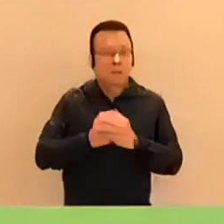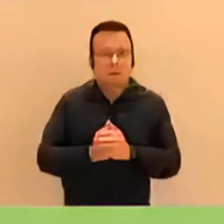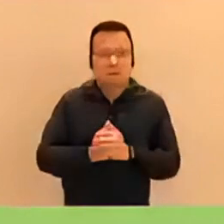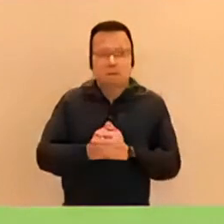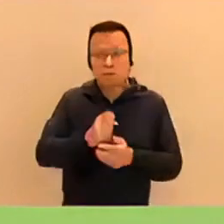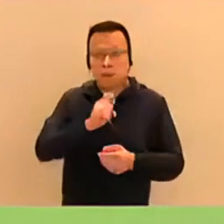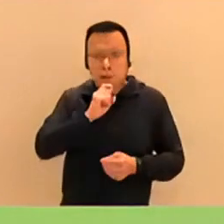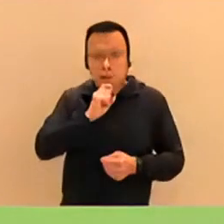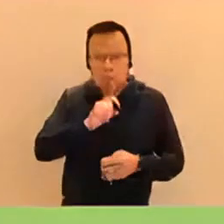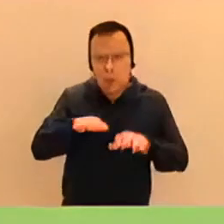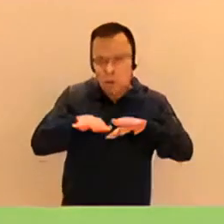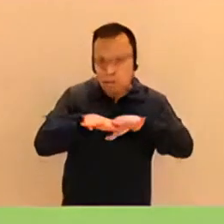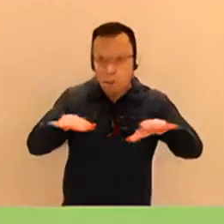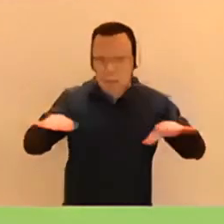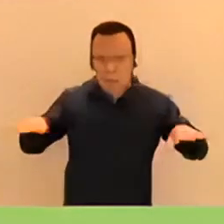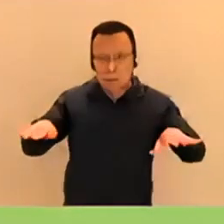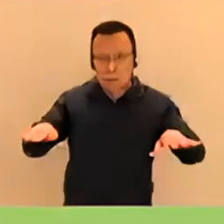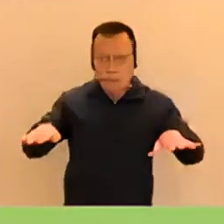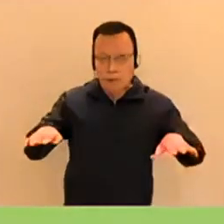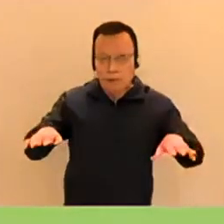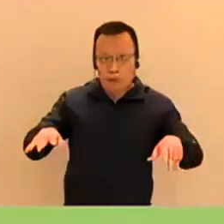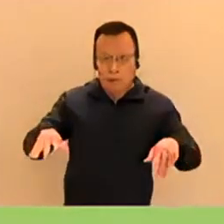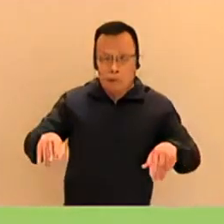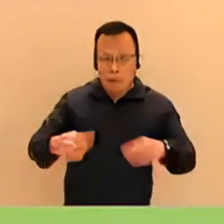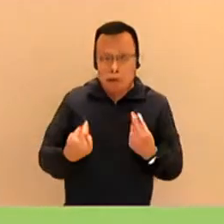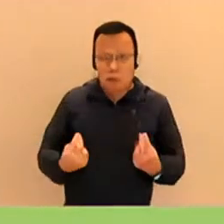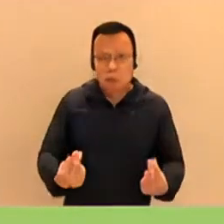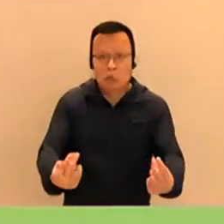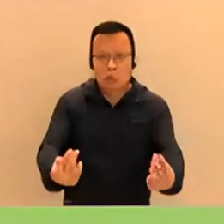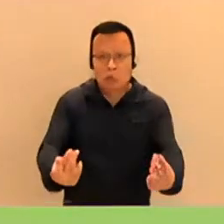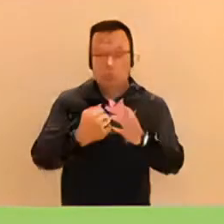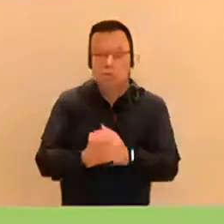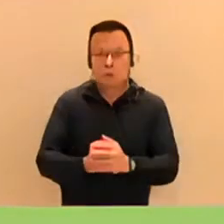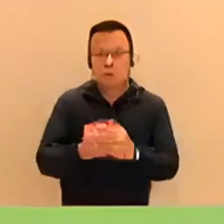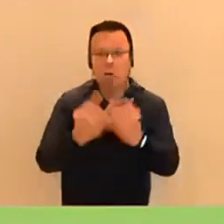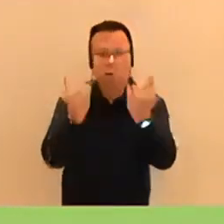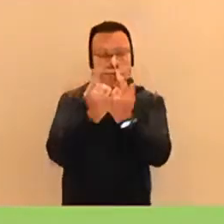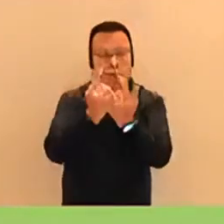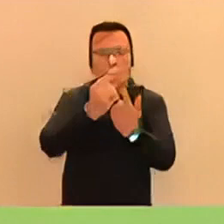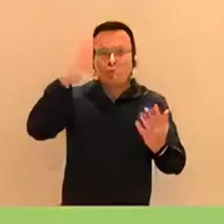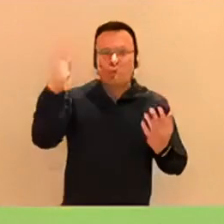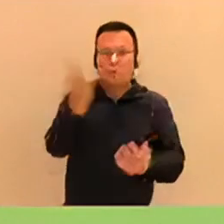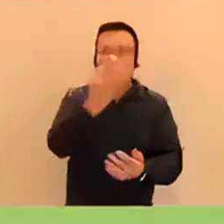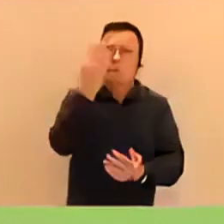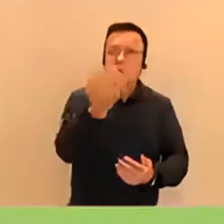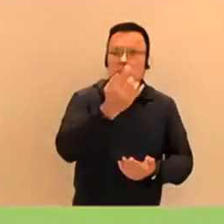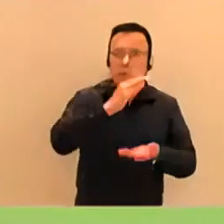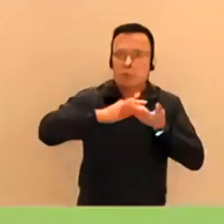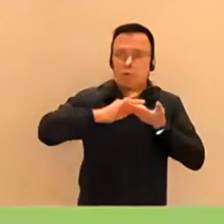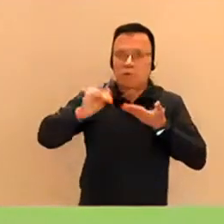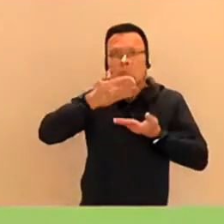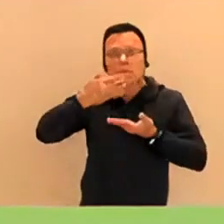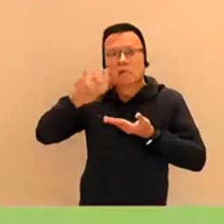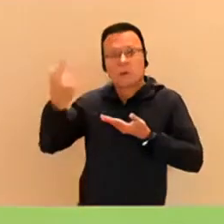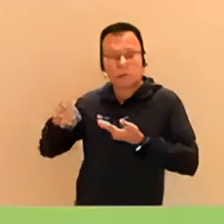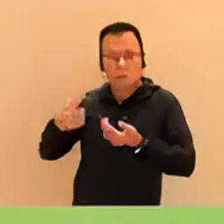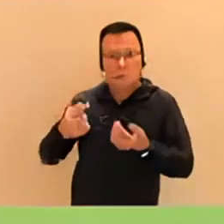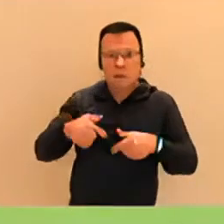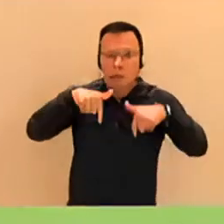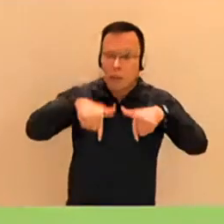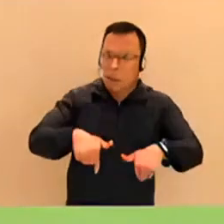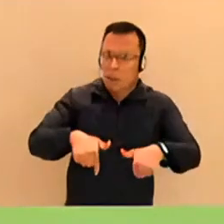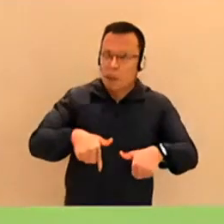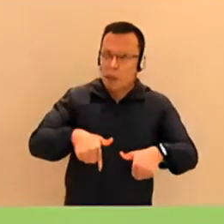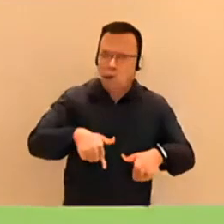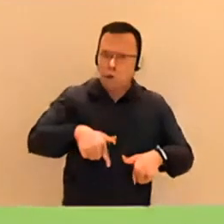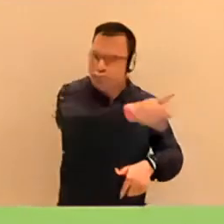of wetlands to the north and the scenic lateral hills and mountains to the south, which are intermixed